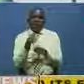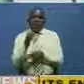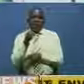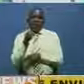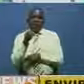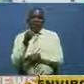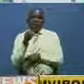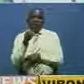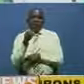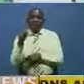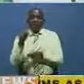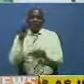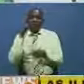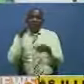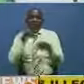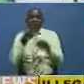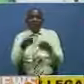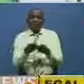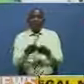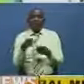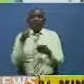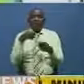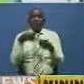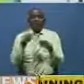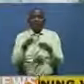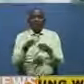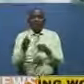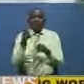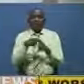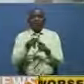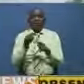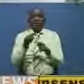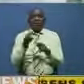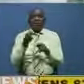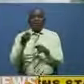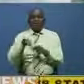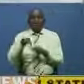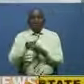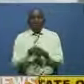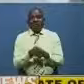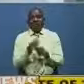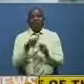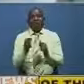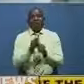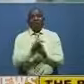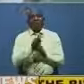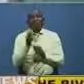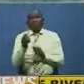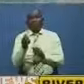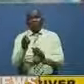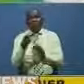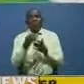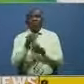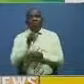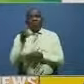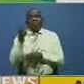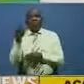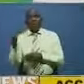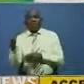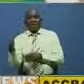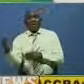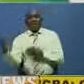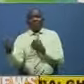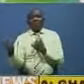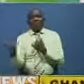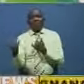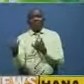Domnase onion market, mostly made up of traders from that enclave who commuted daily to their then Agbogloshi or now